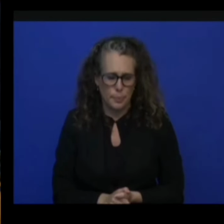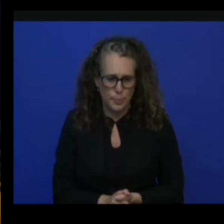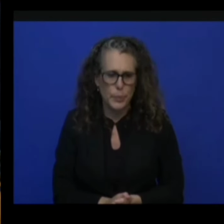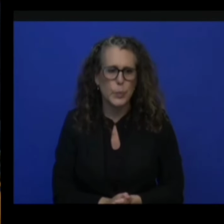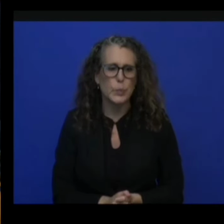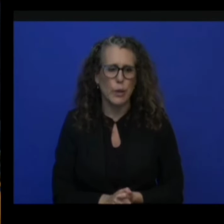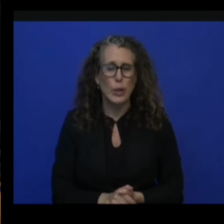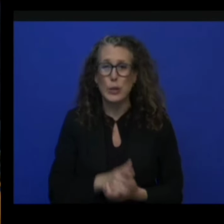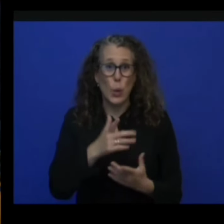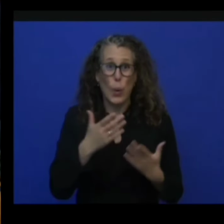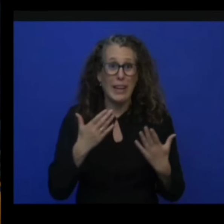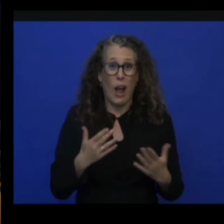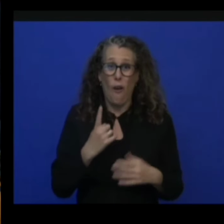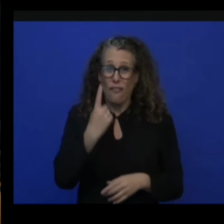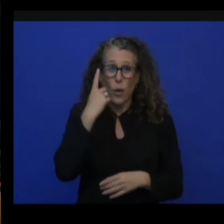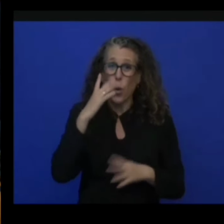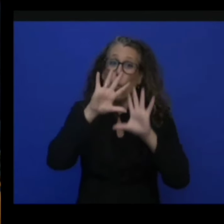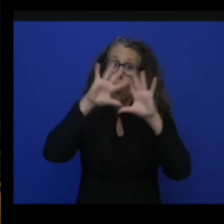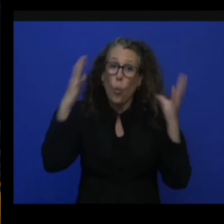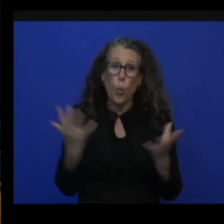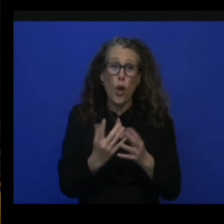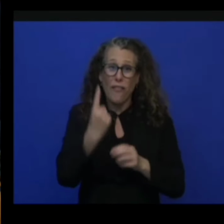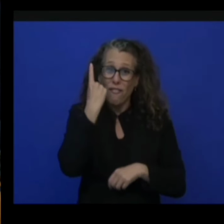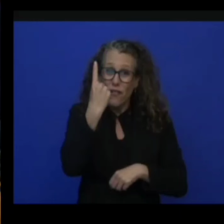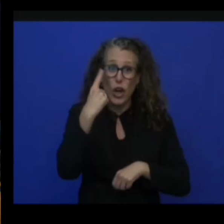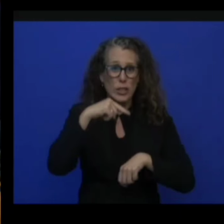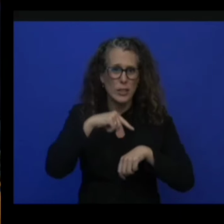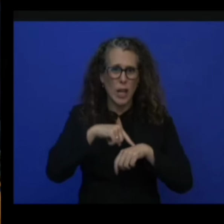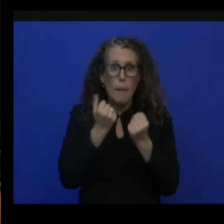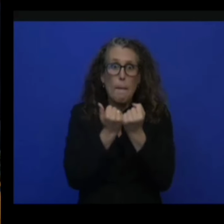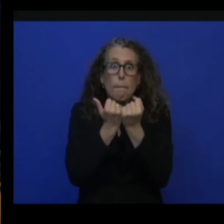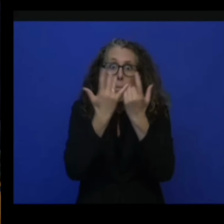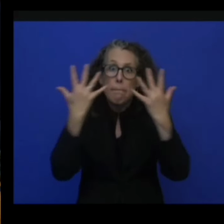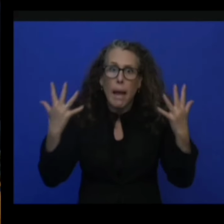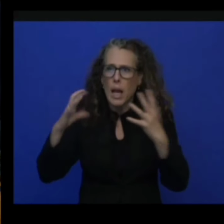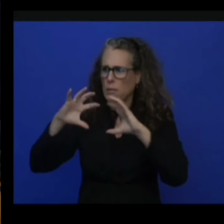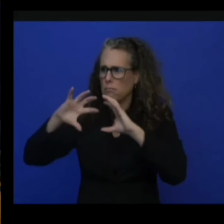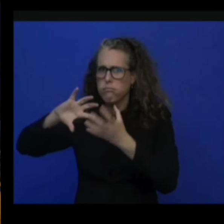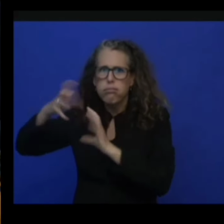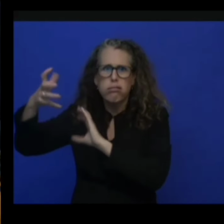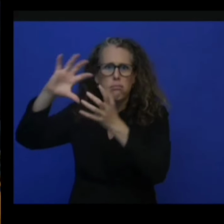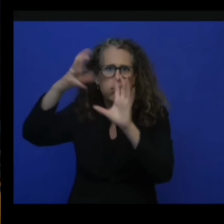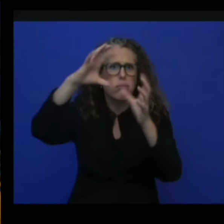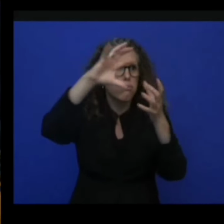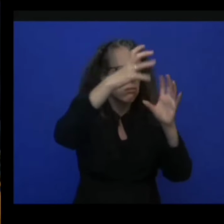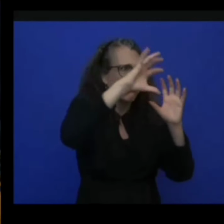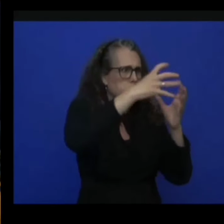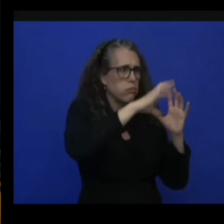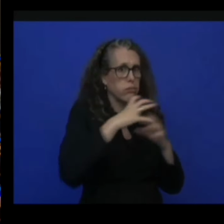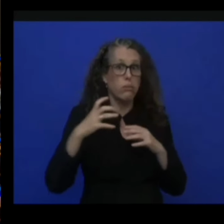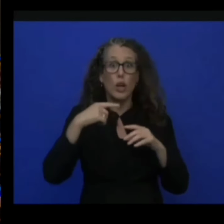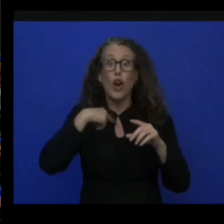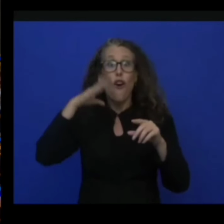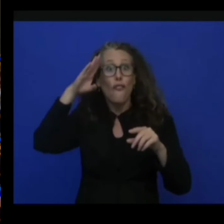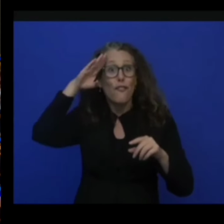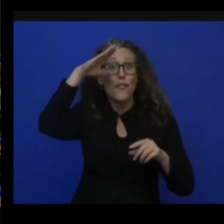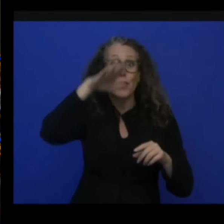crises that are risking the truly peaceful and prosperous future that we all want.